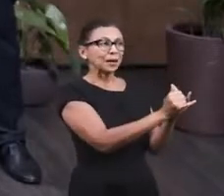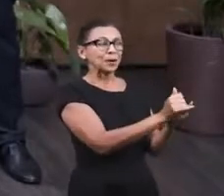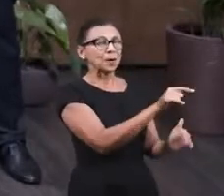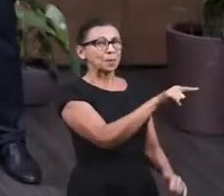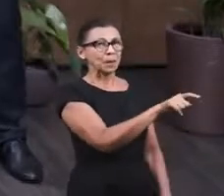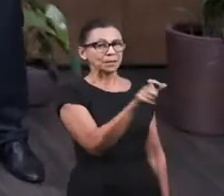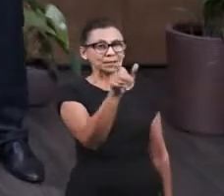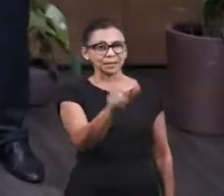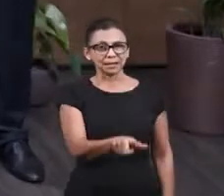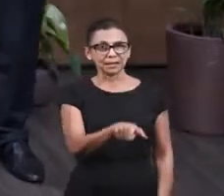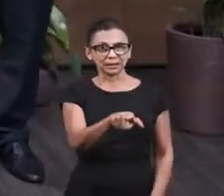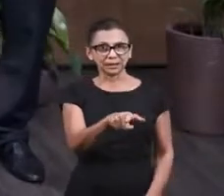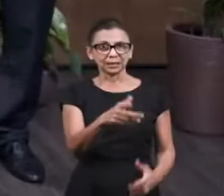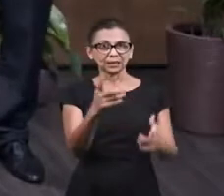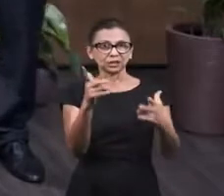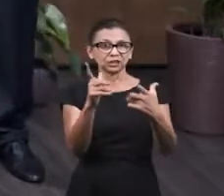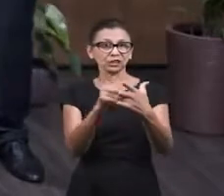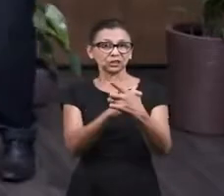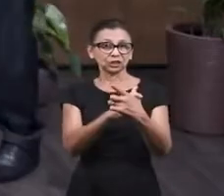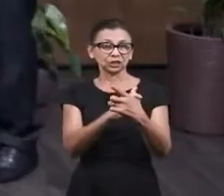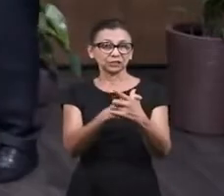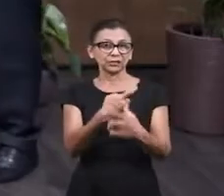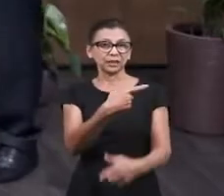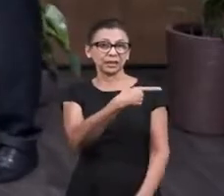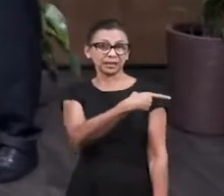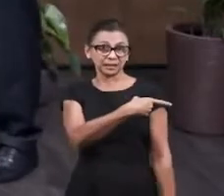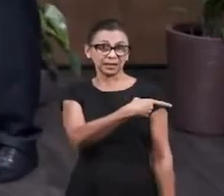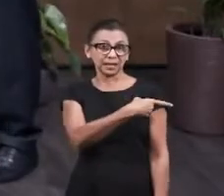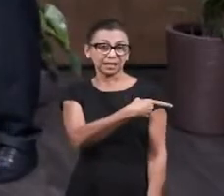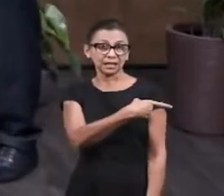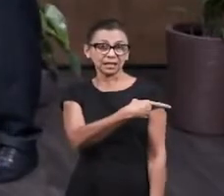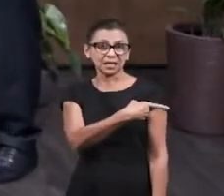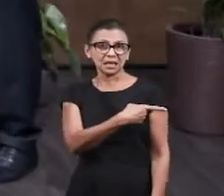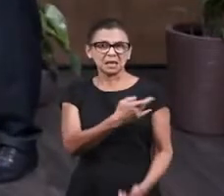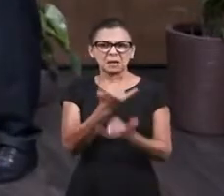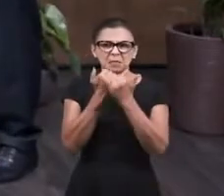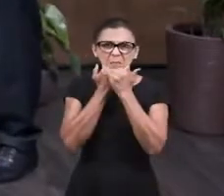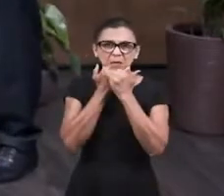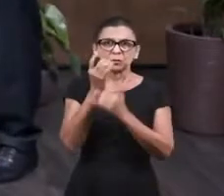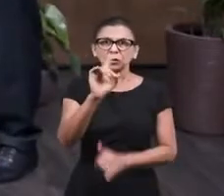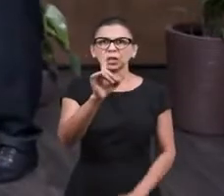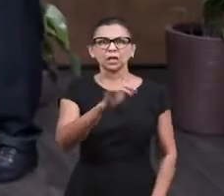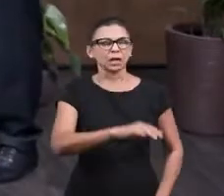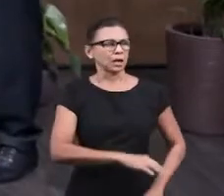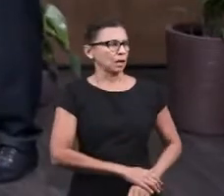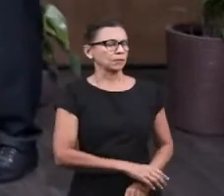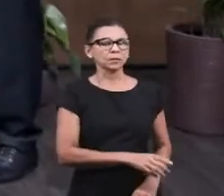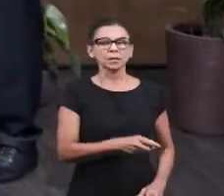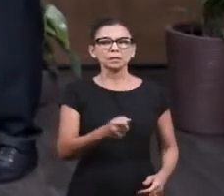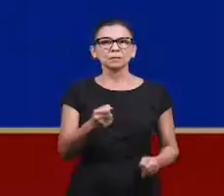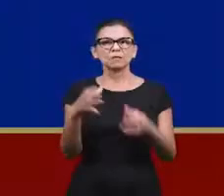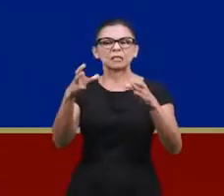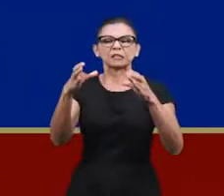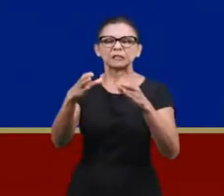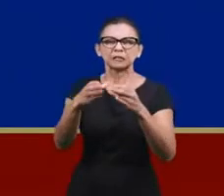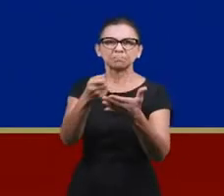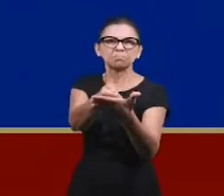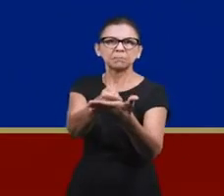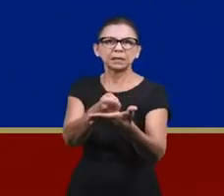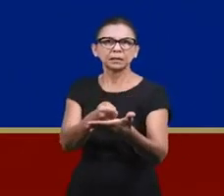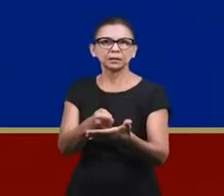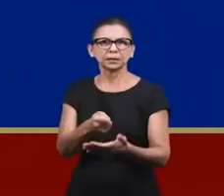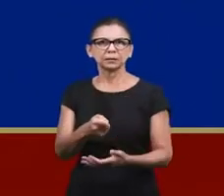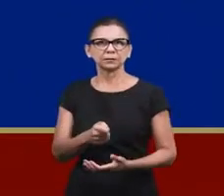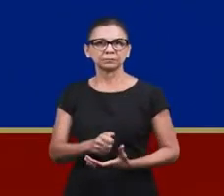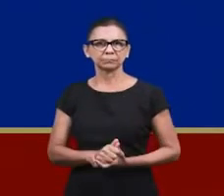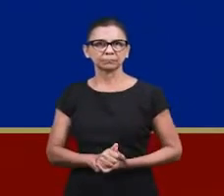went after his fellow servant to require him to pay the debt. This is what he said, pay